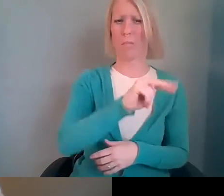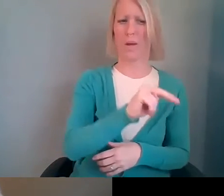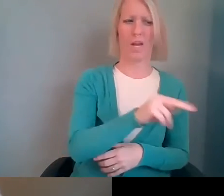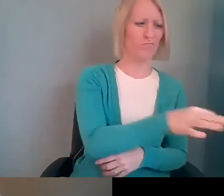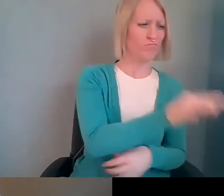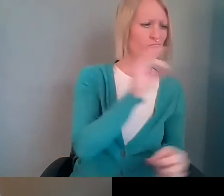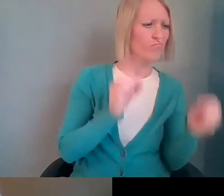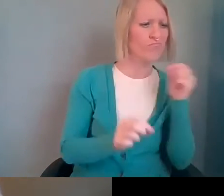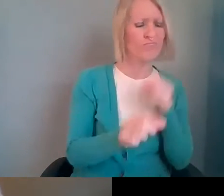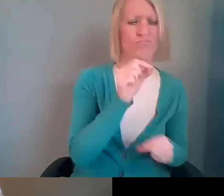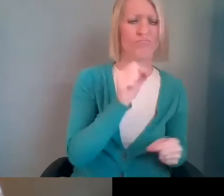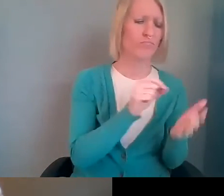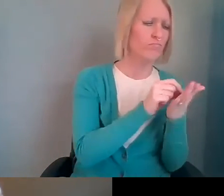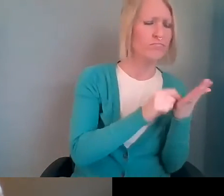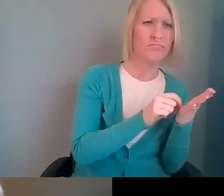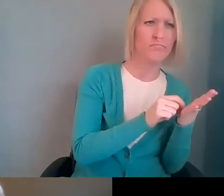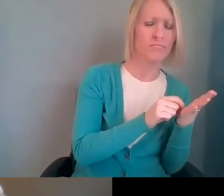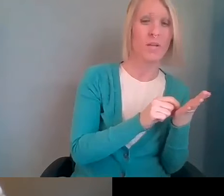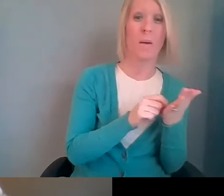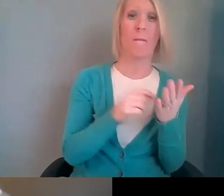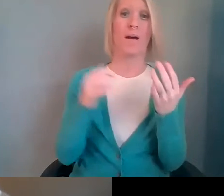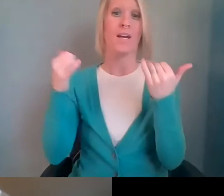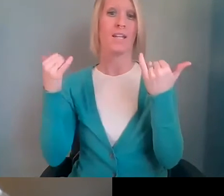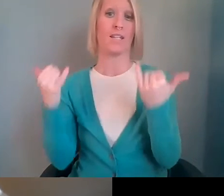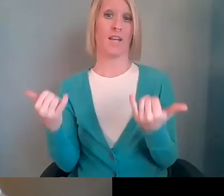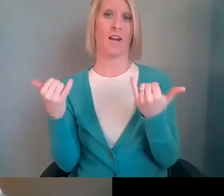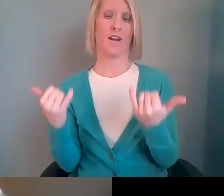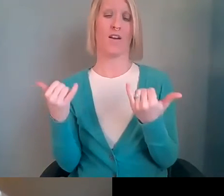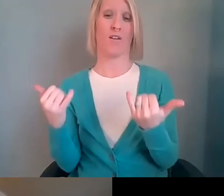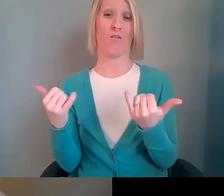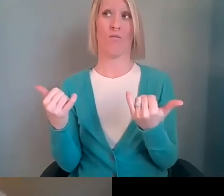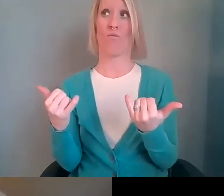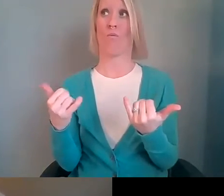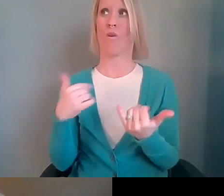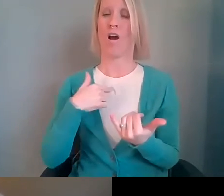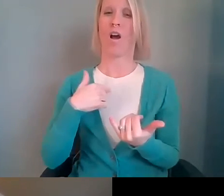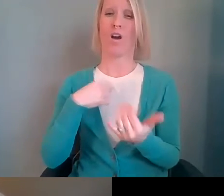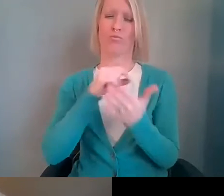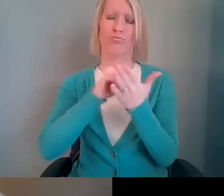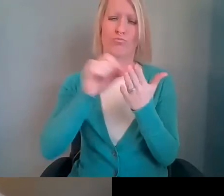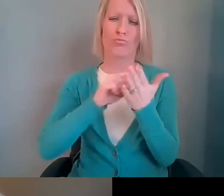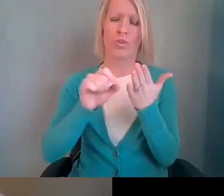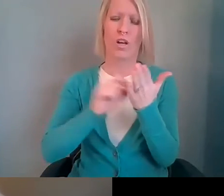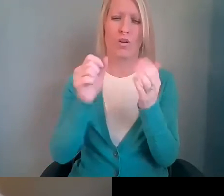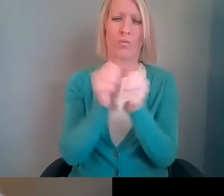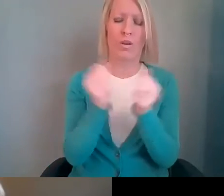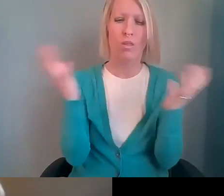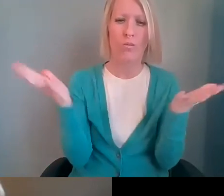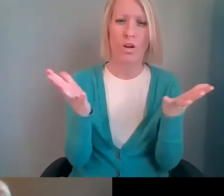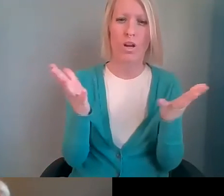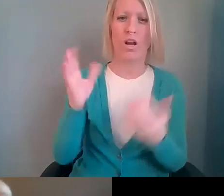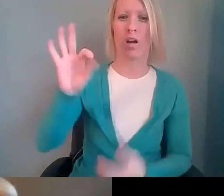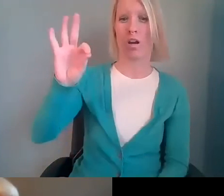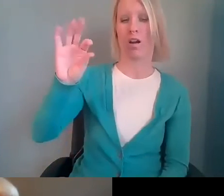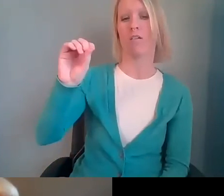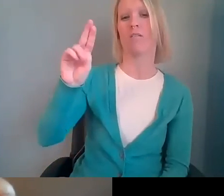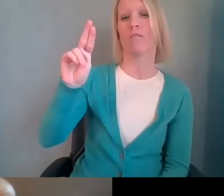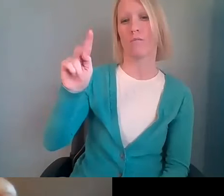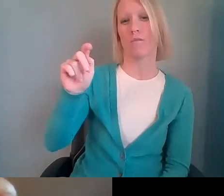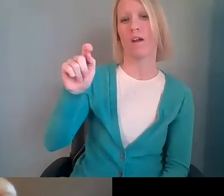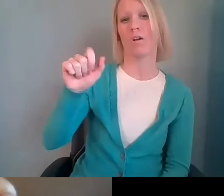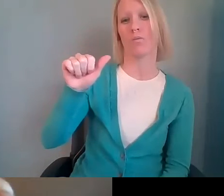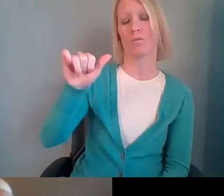when, I found a fountain pen, and started writing with it. But I didn't like it that much.